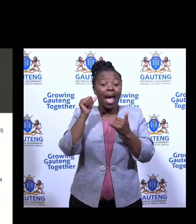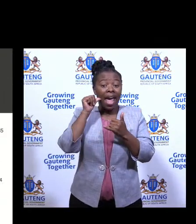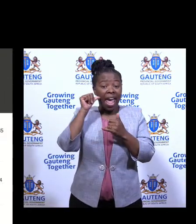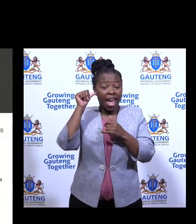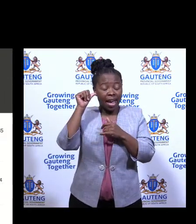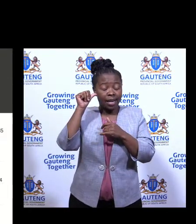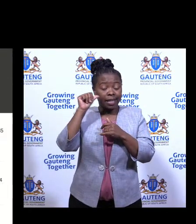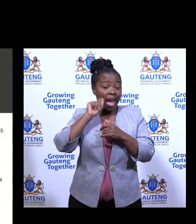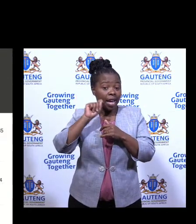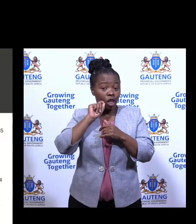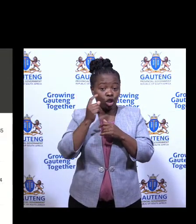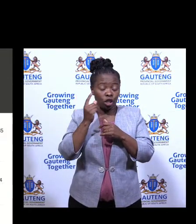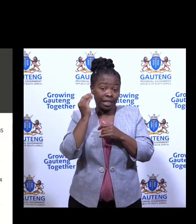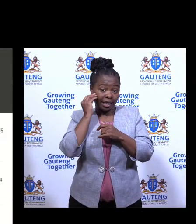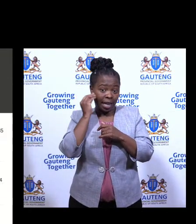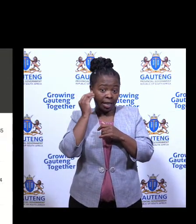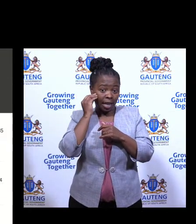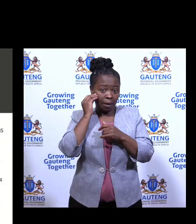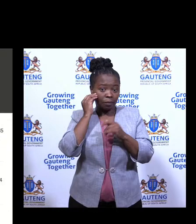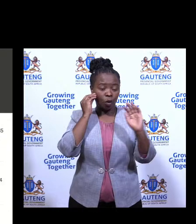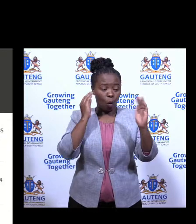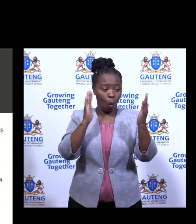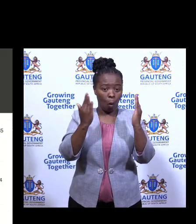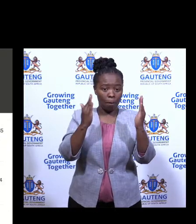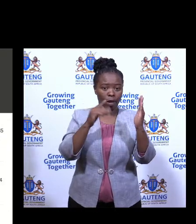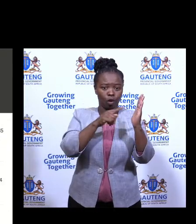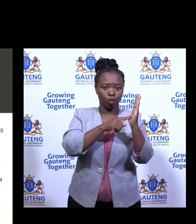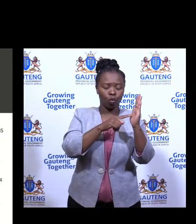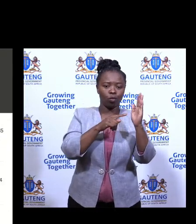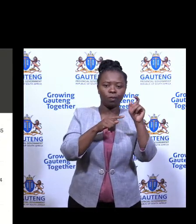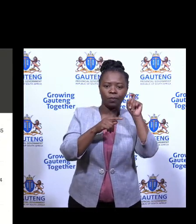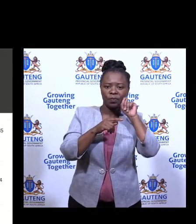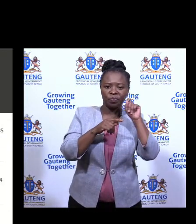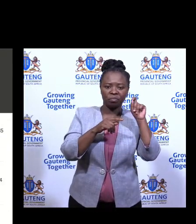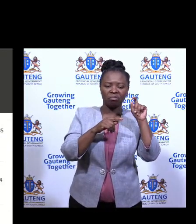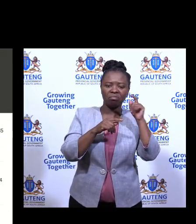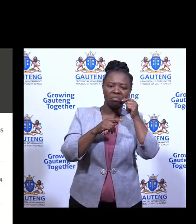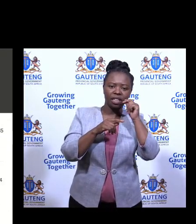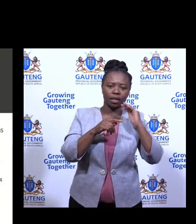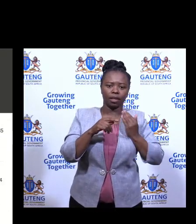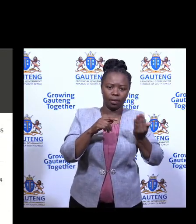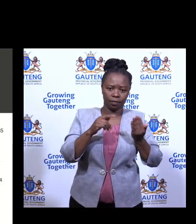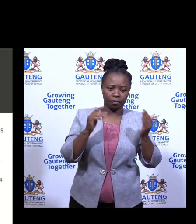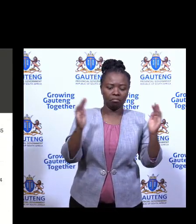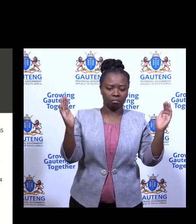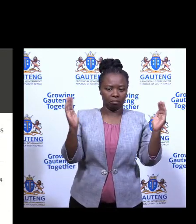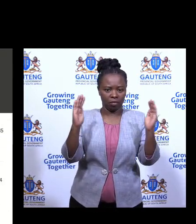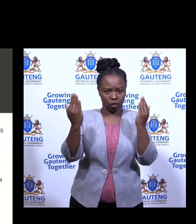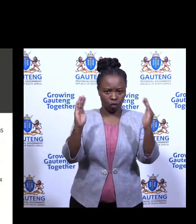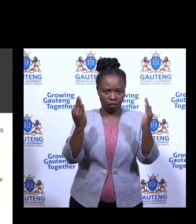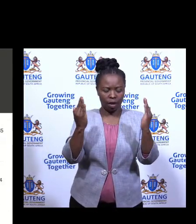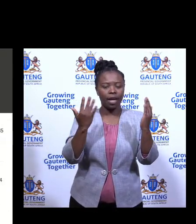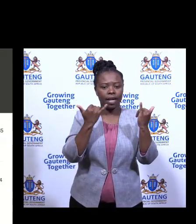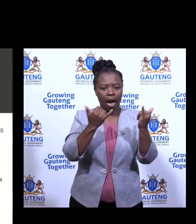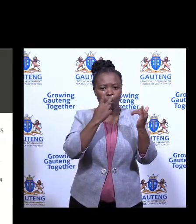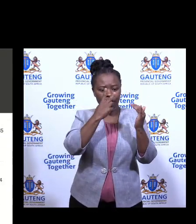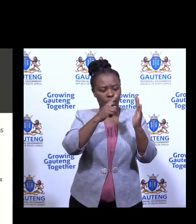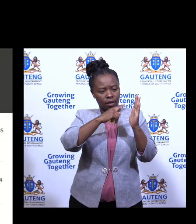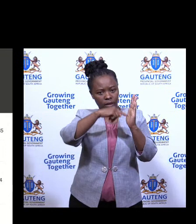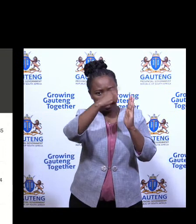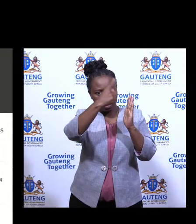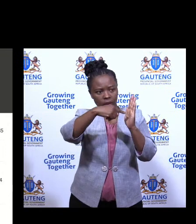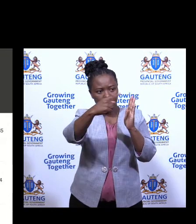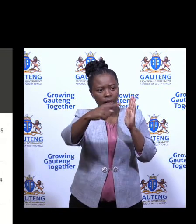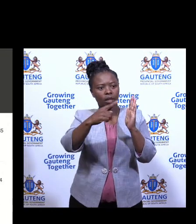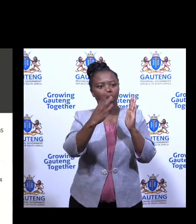gender. So the graph that we're showing you is the infection data from March up until date, and we're showing that curve that Bruce